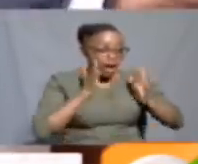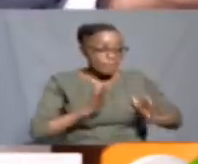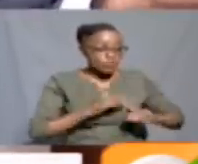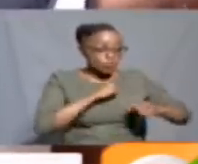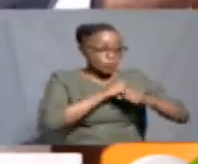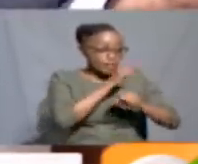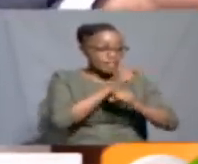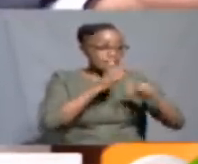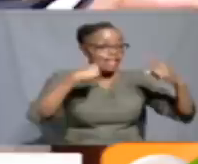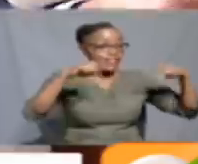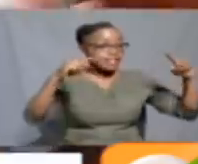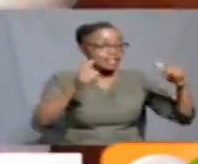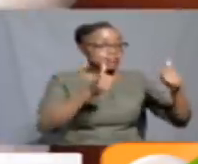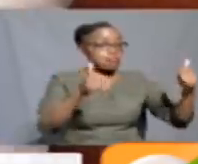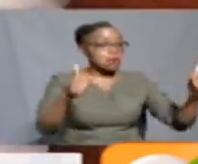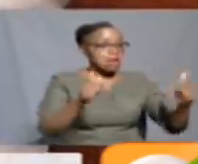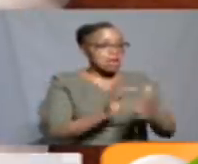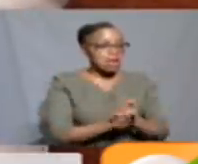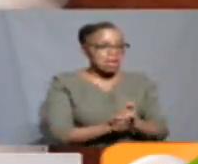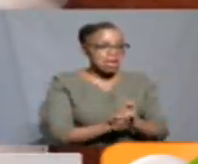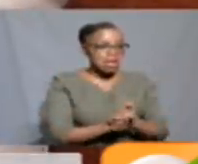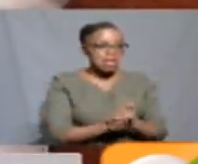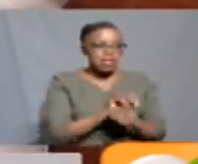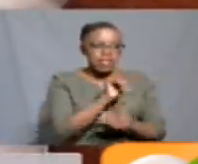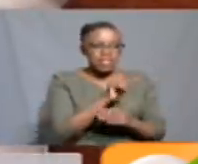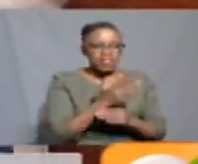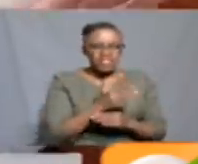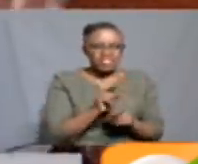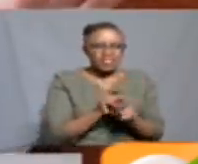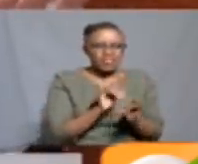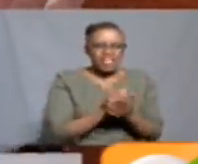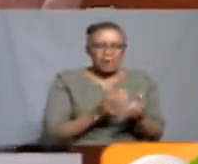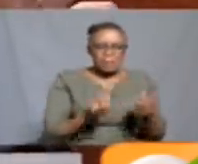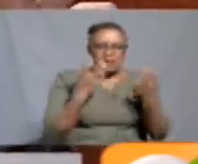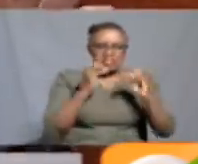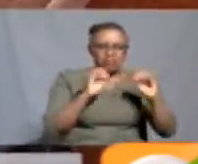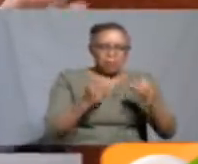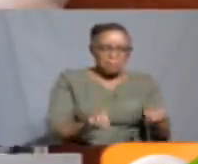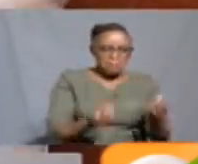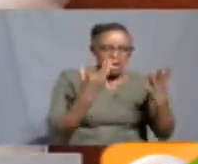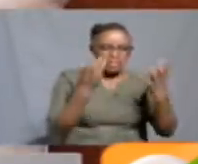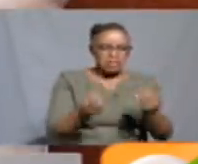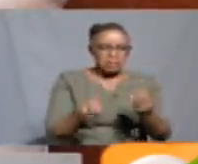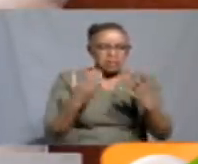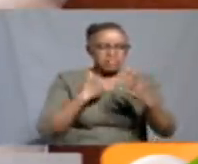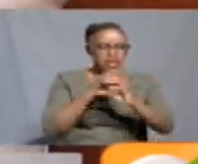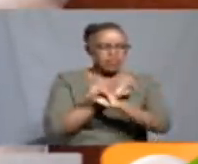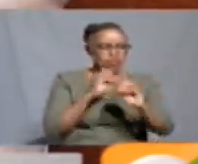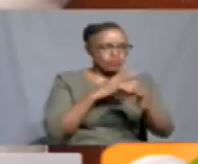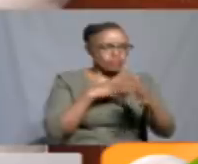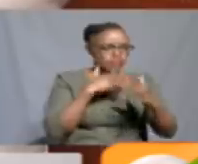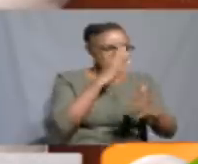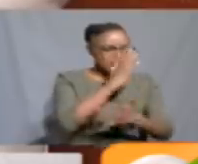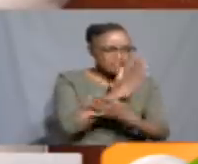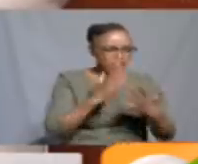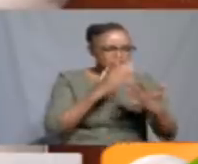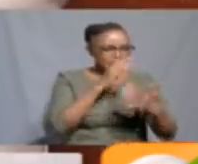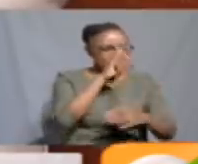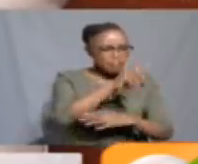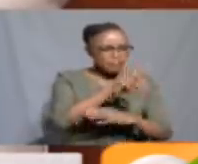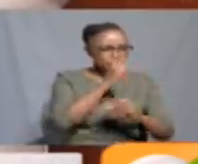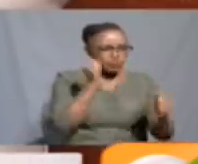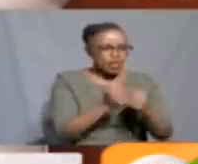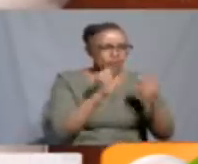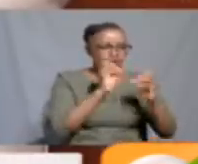it work. That's it. There's no magic. No. There's no magic of something that will happen this way. No.